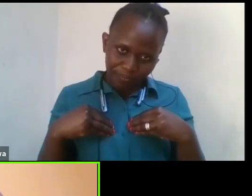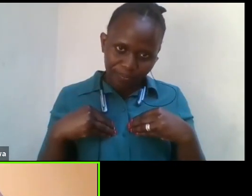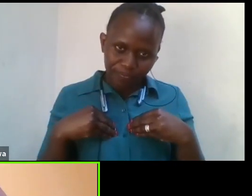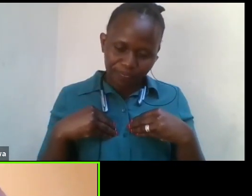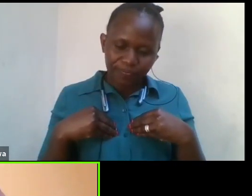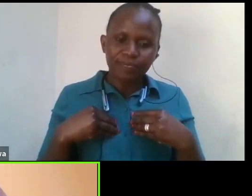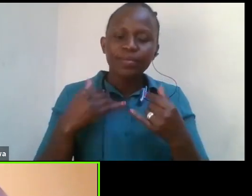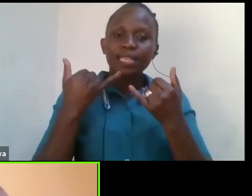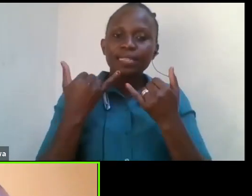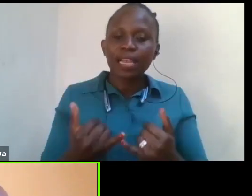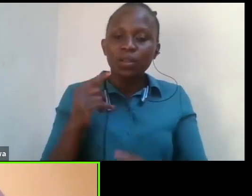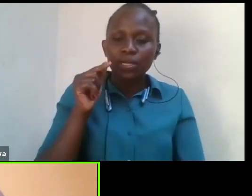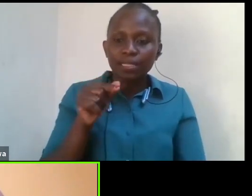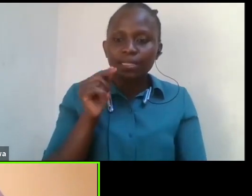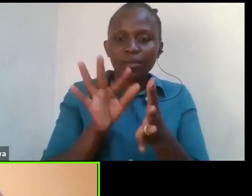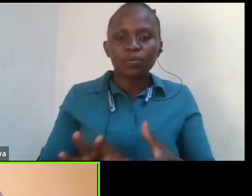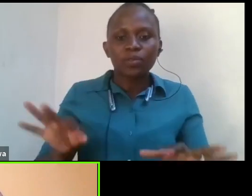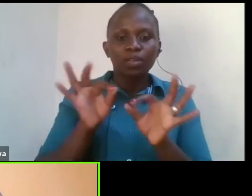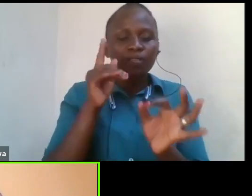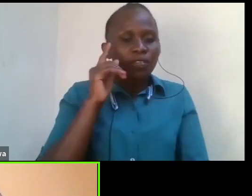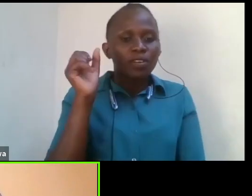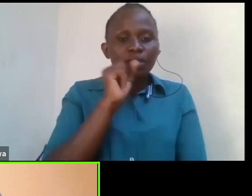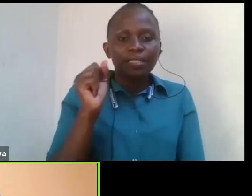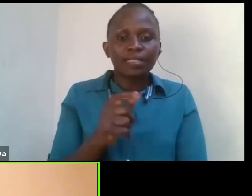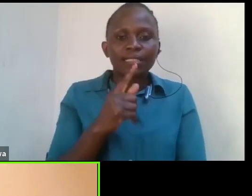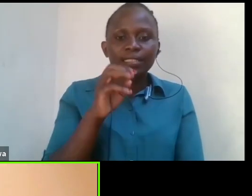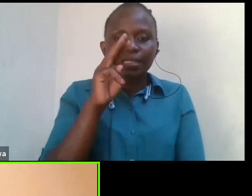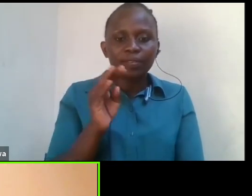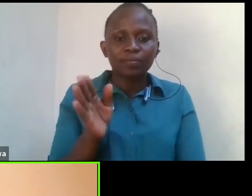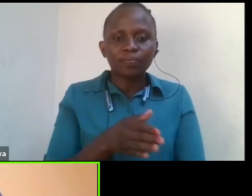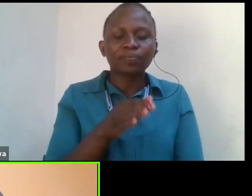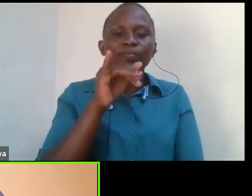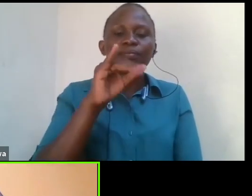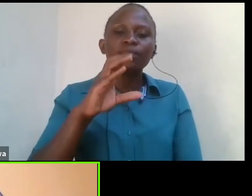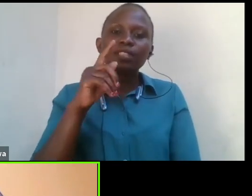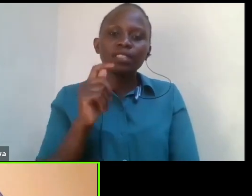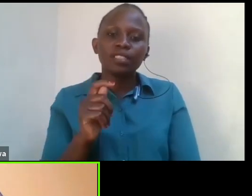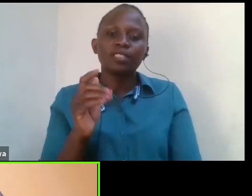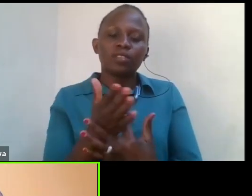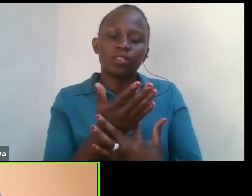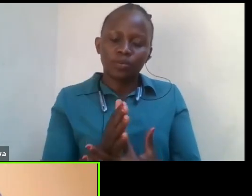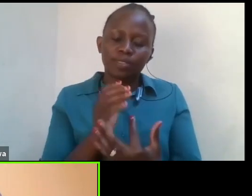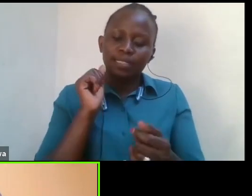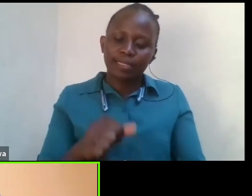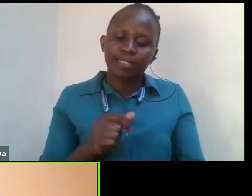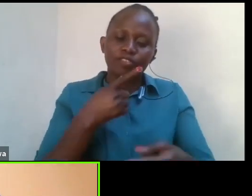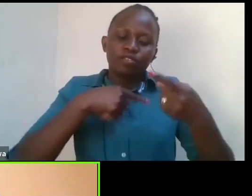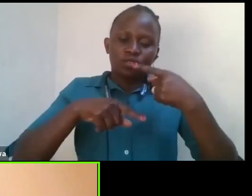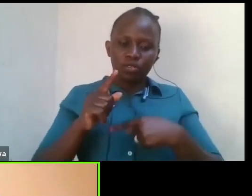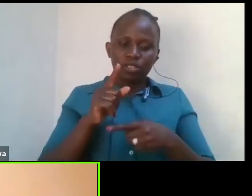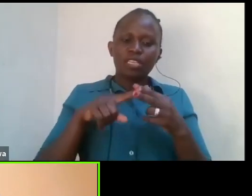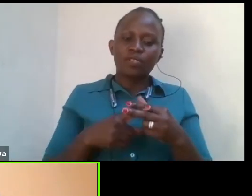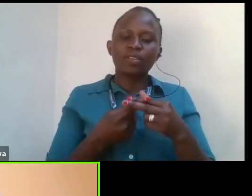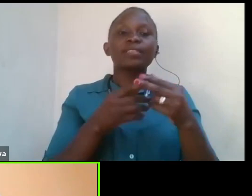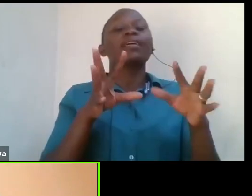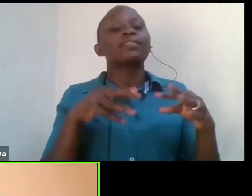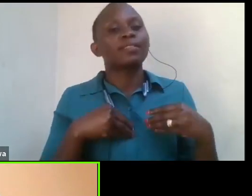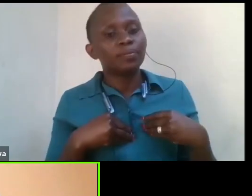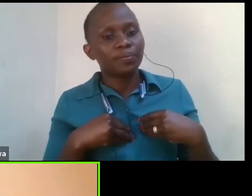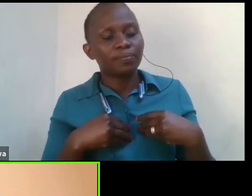Now, this is important for the STEM ICT space. Reverse engineering is allowed because as long